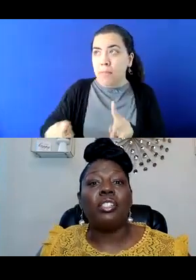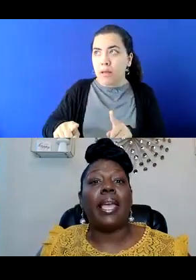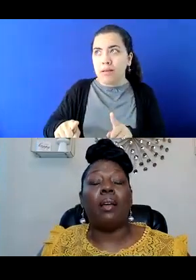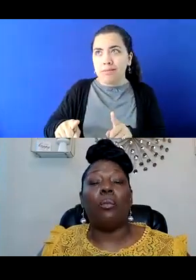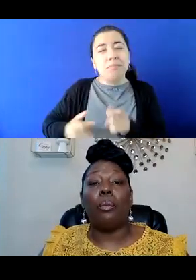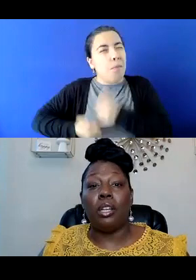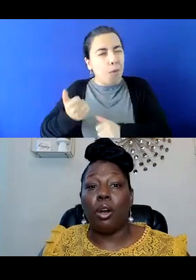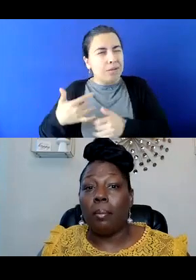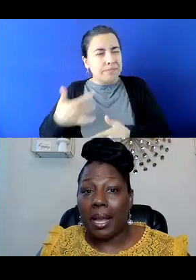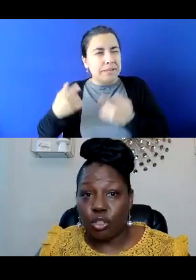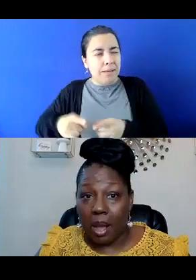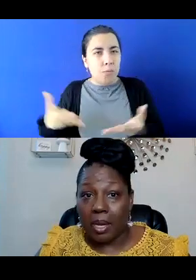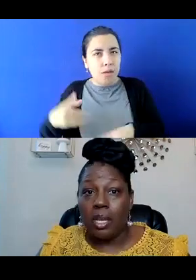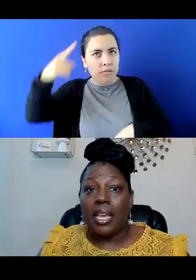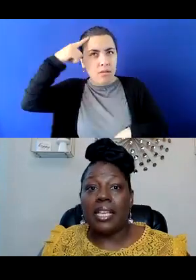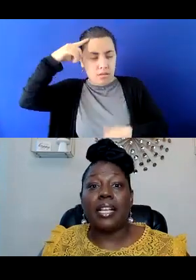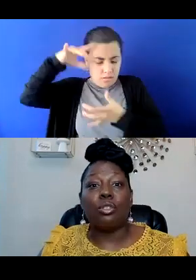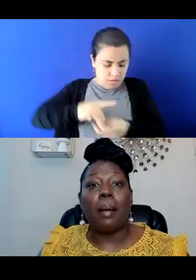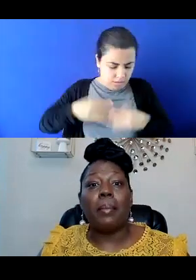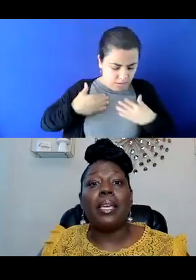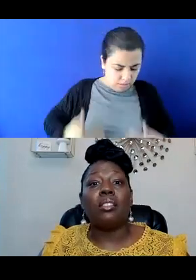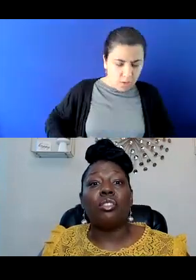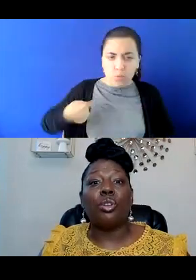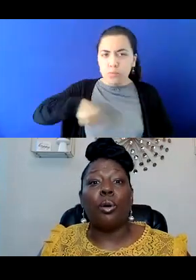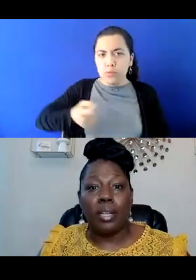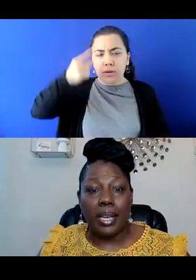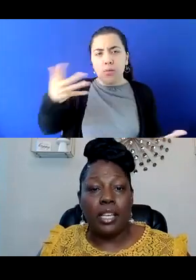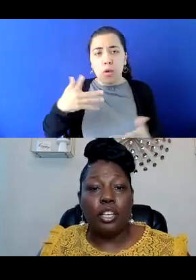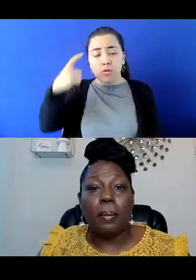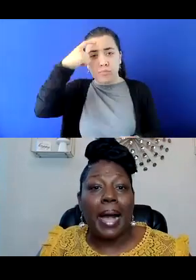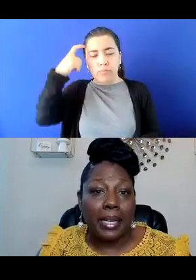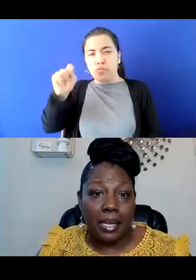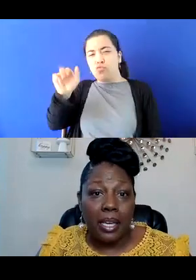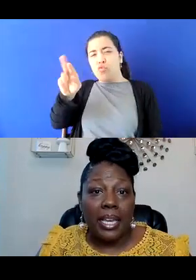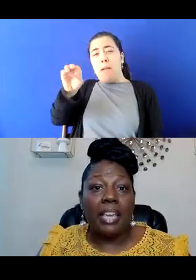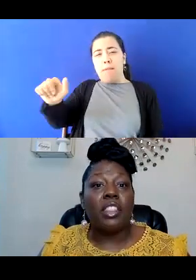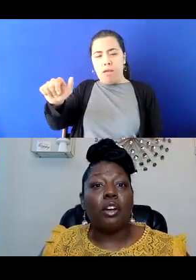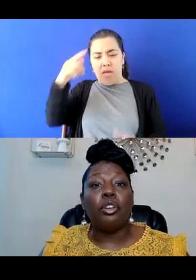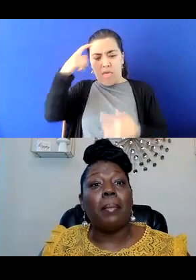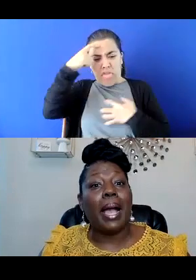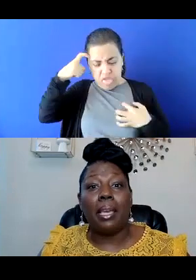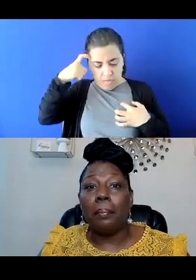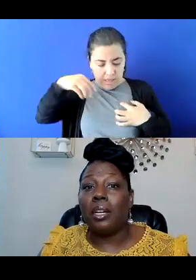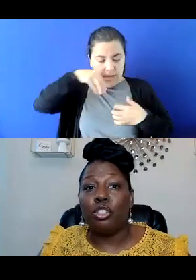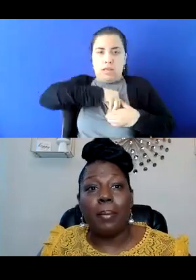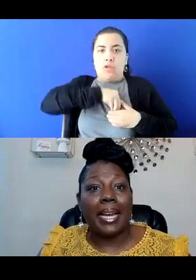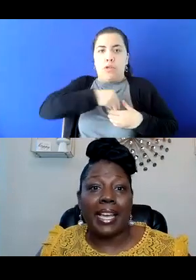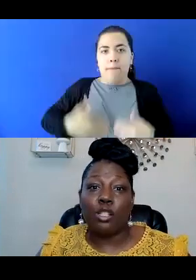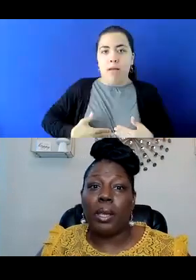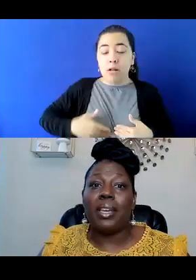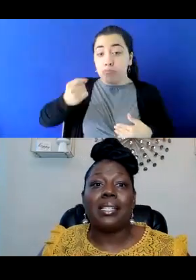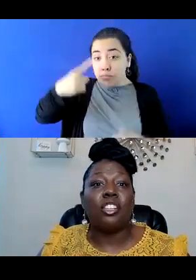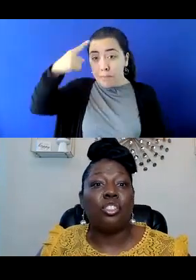we understand and what we know about trauma is that trauma gets stored in your body. Even though your mind can put a